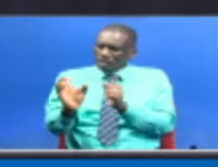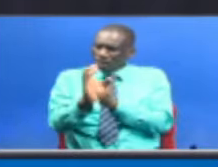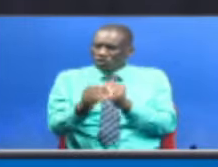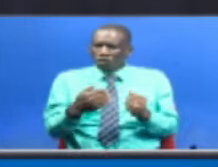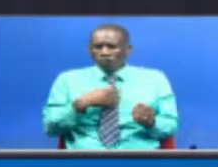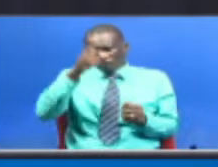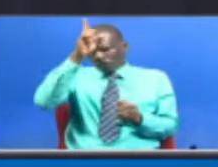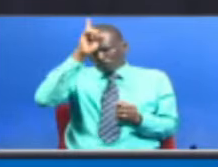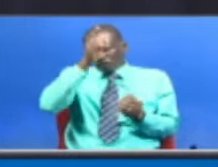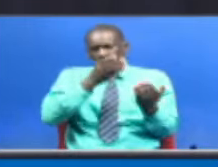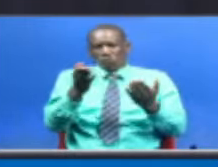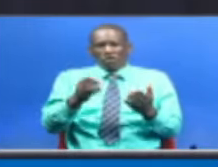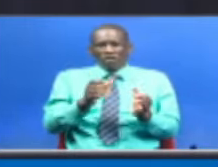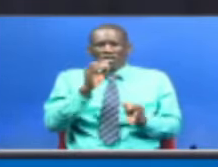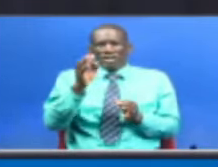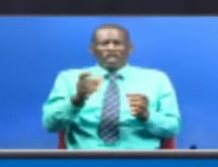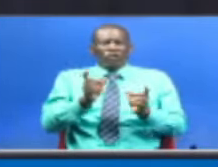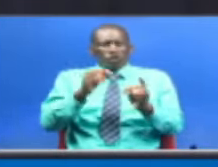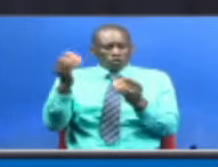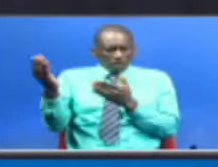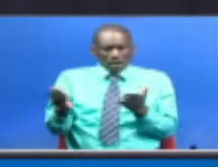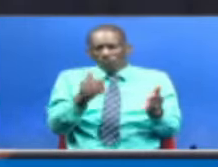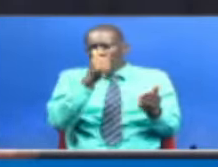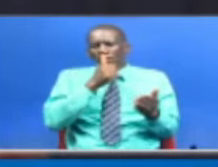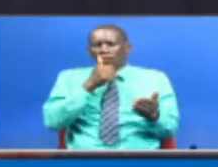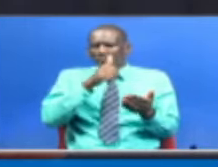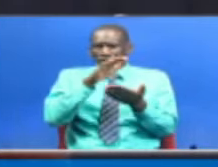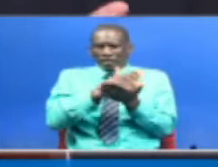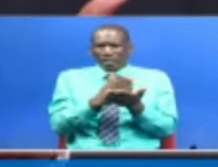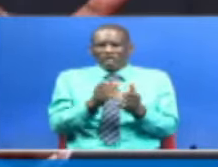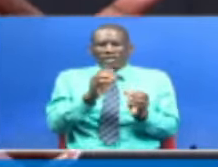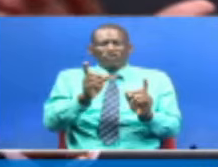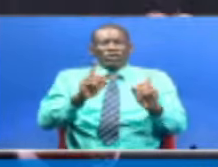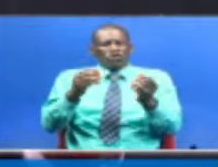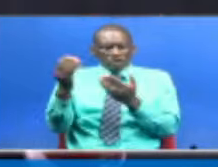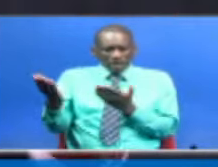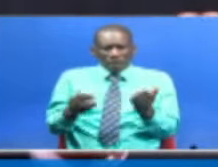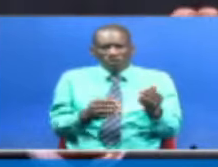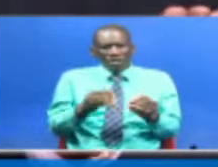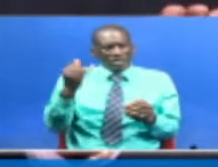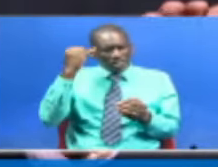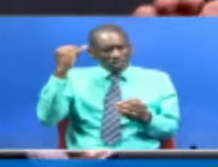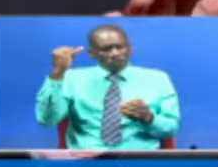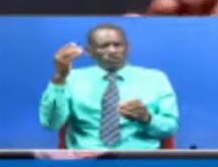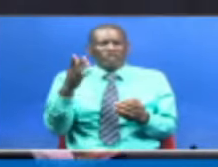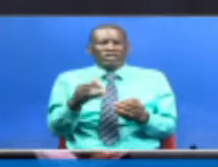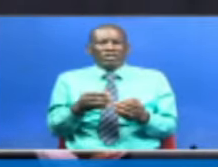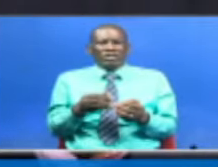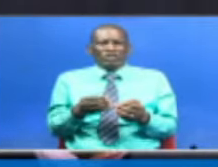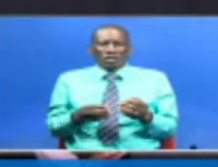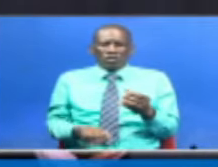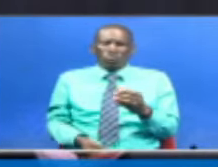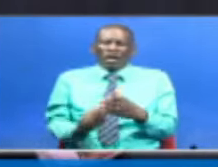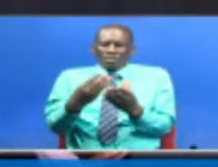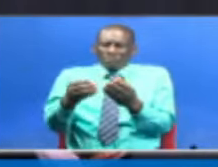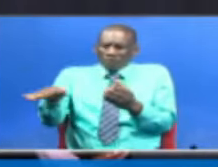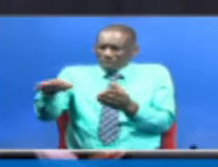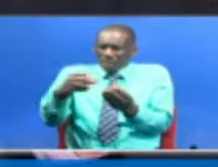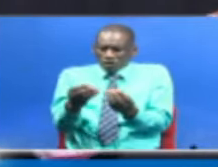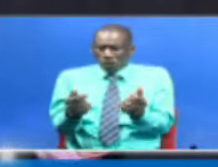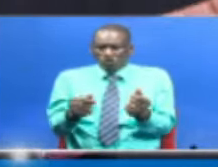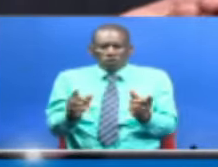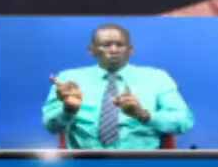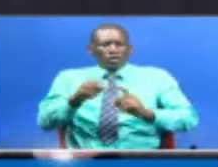where if we do not allow the private sector, if we do not allow the innovators to put in local solutions, we may never